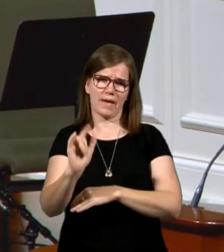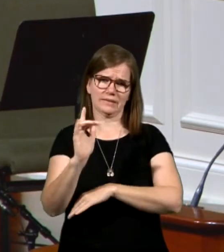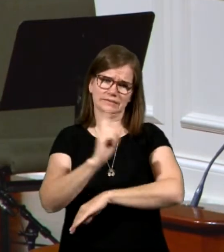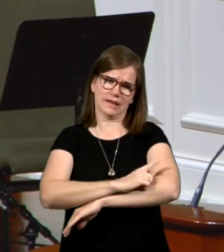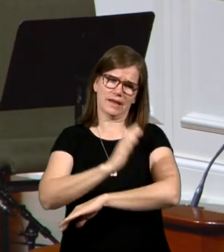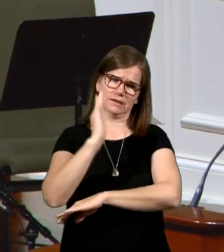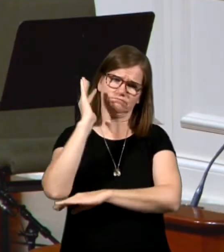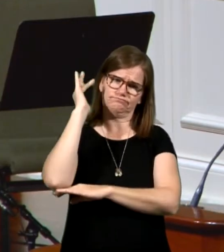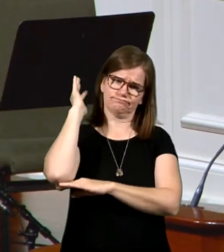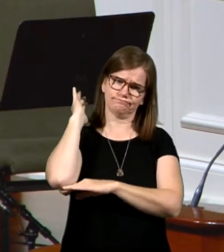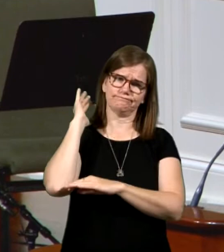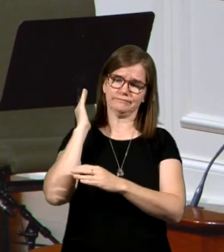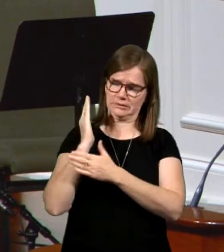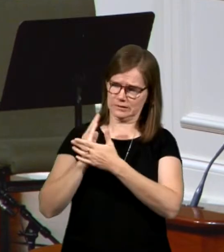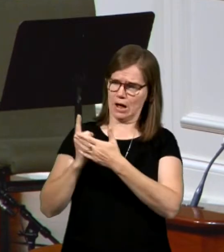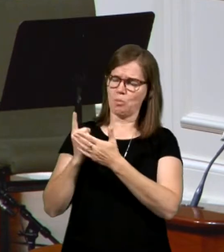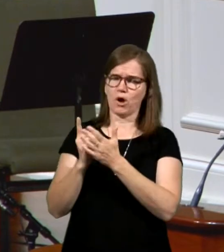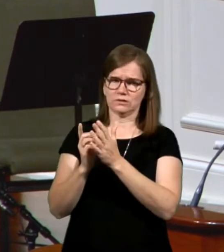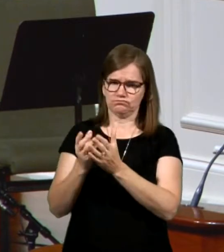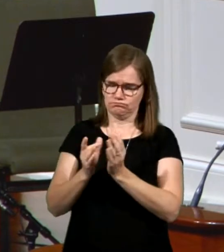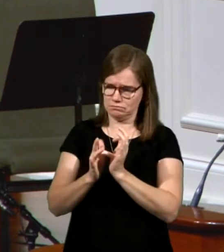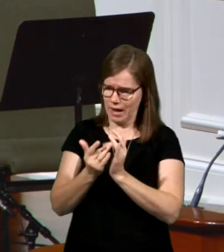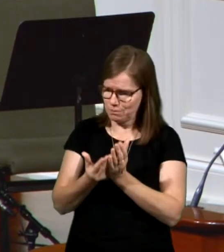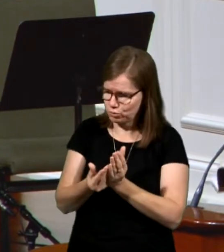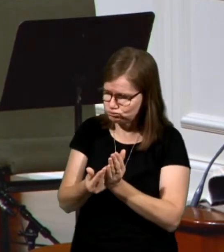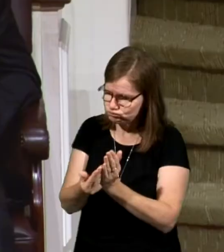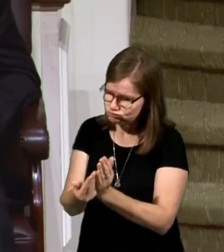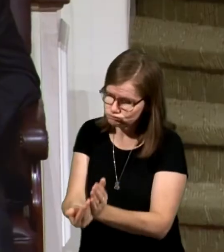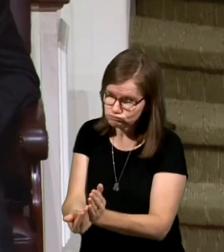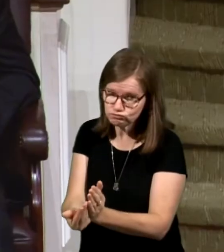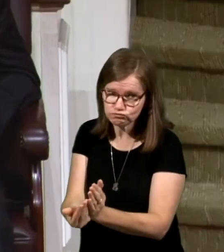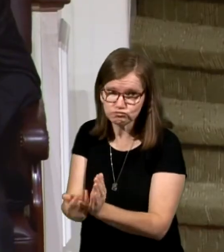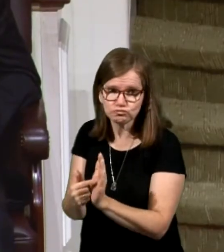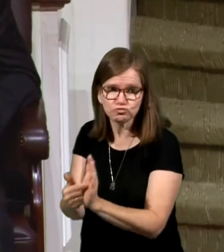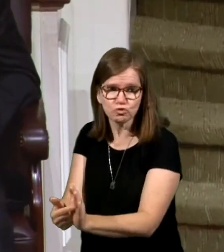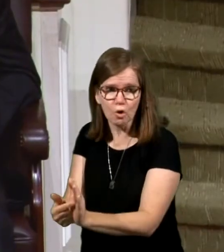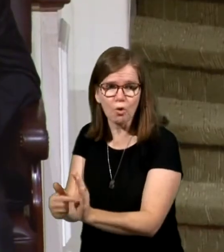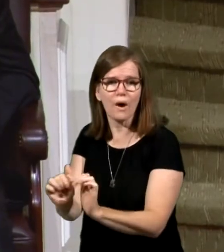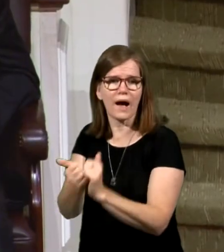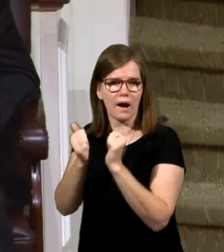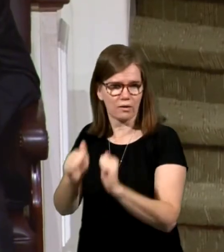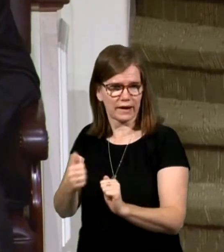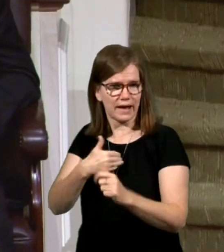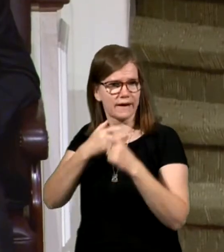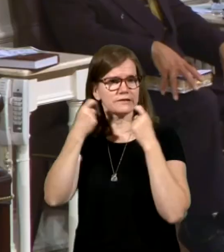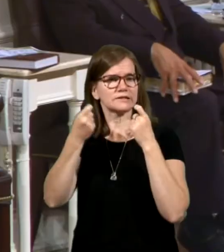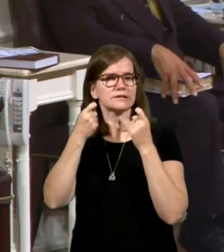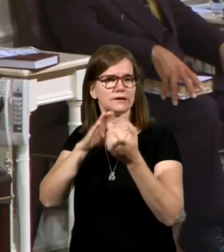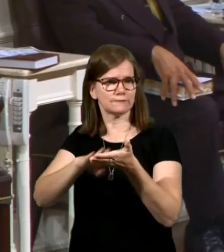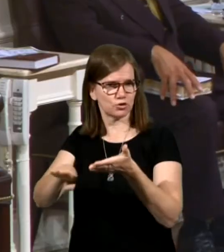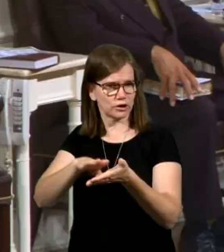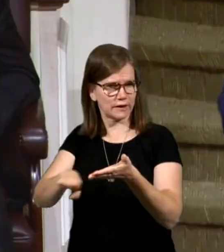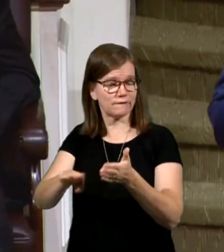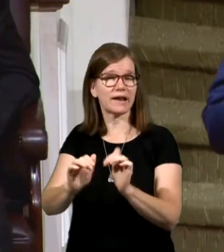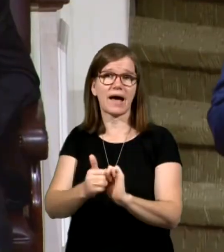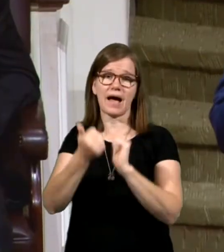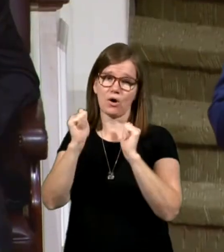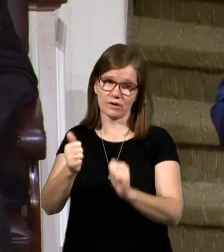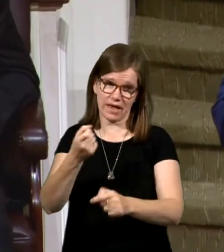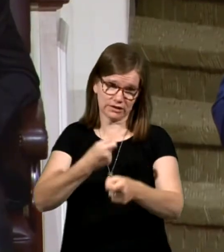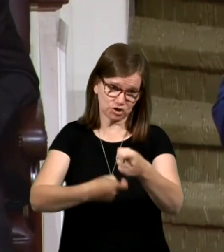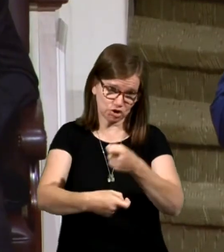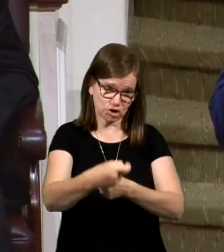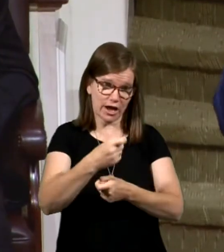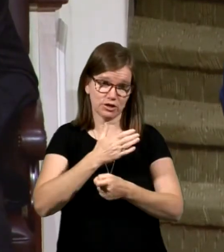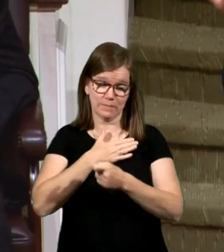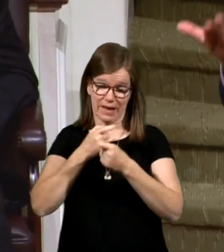Bible and showed me how I could know for sure that I could have my sins forgiven, how I could have exchanged my